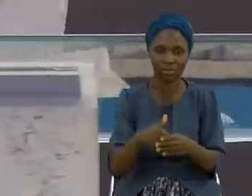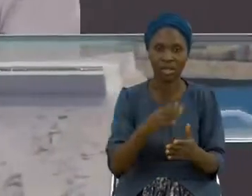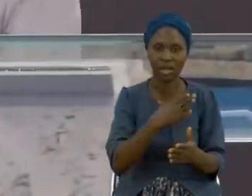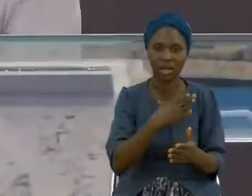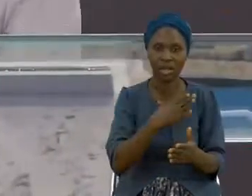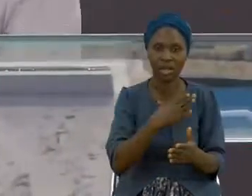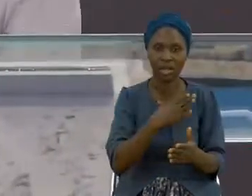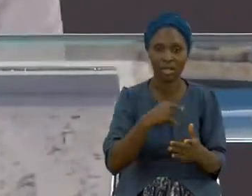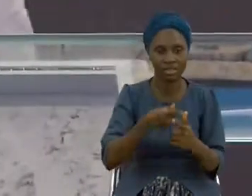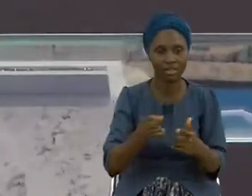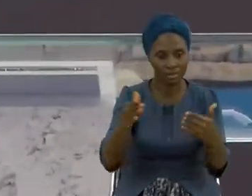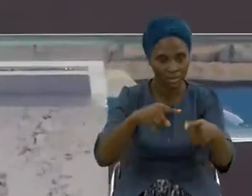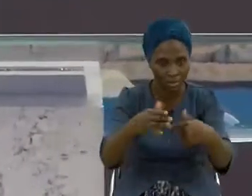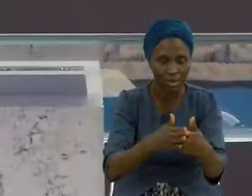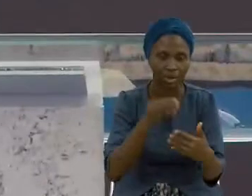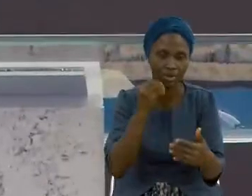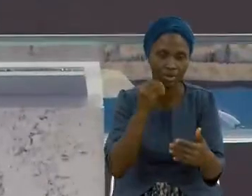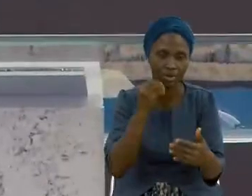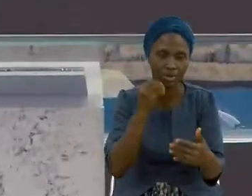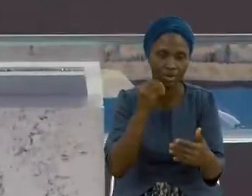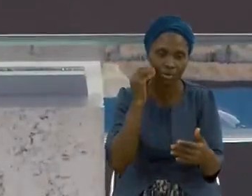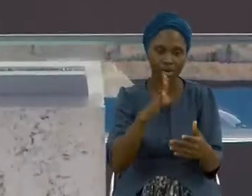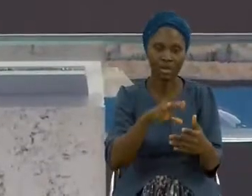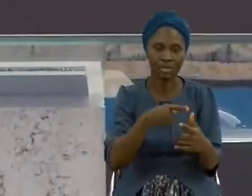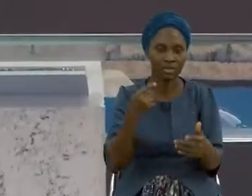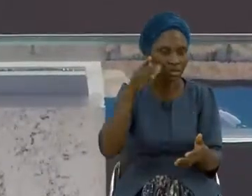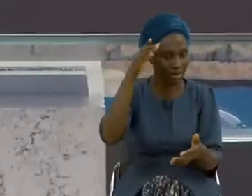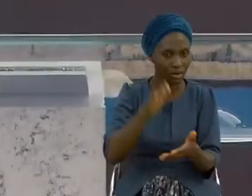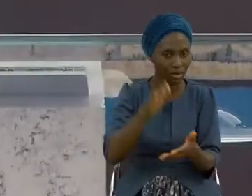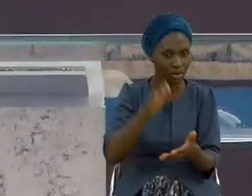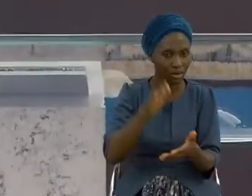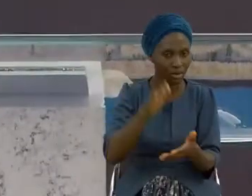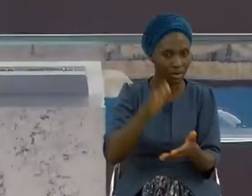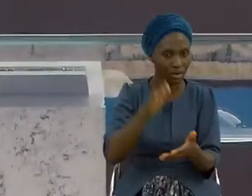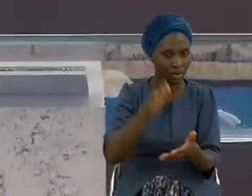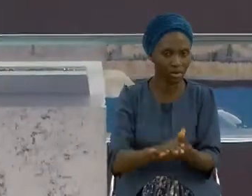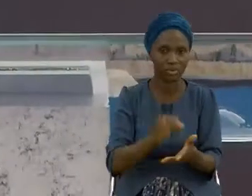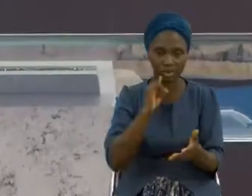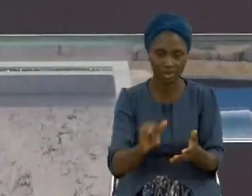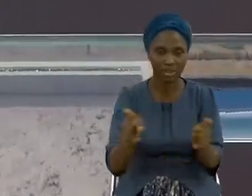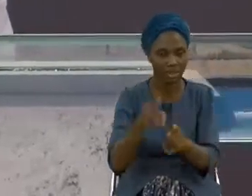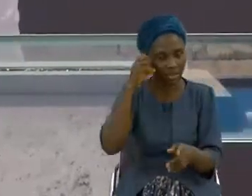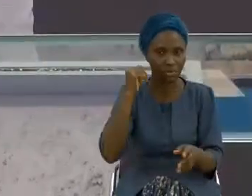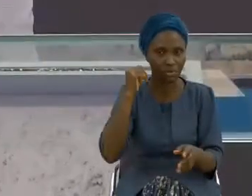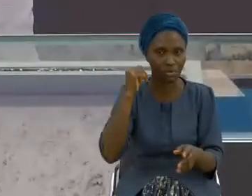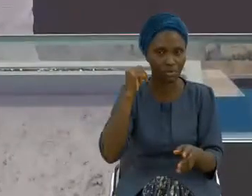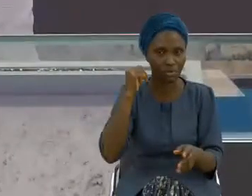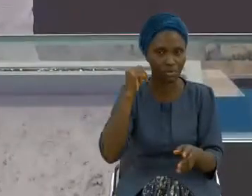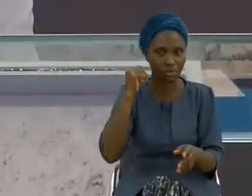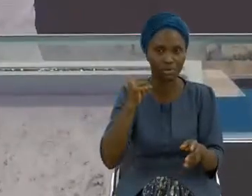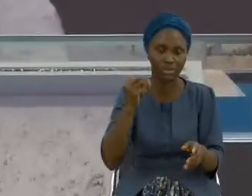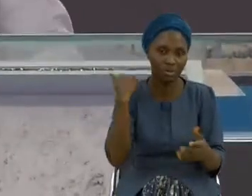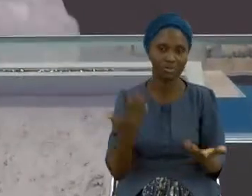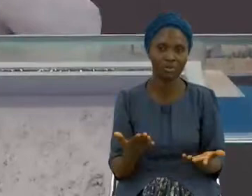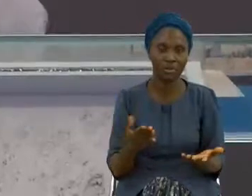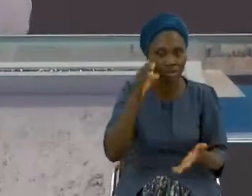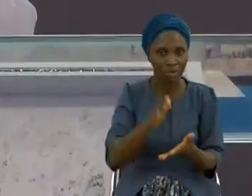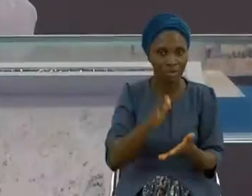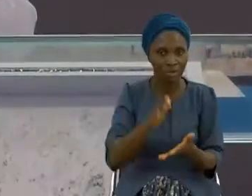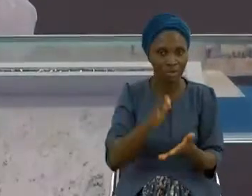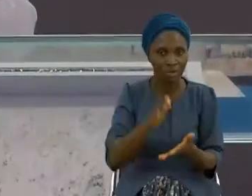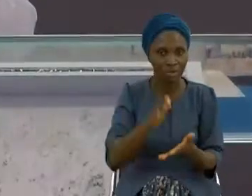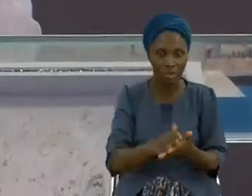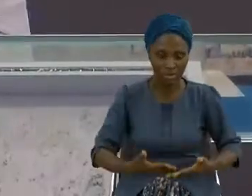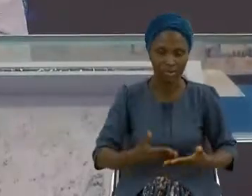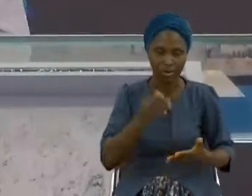is chill like it was before always smoothie always fearful always complaining and the